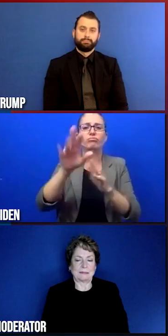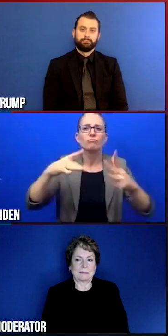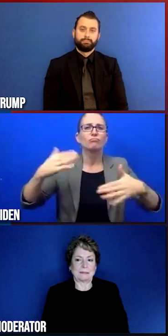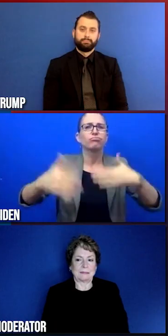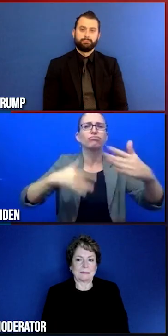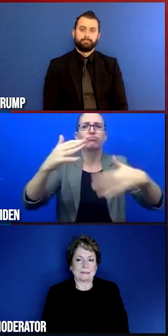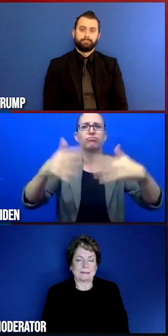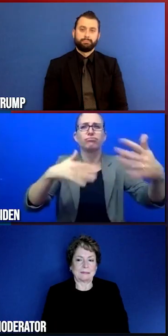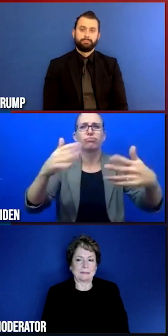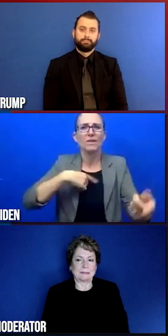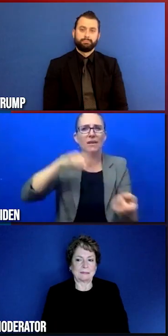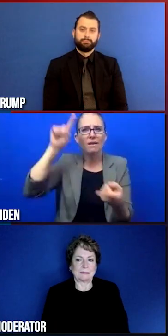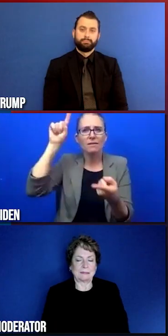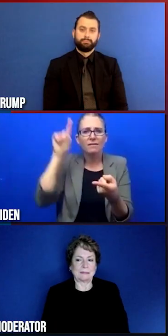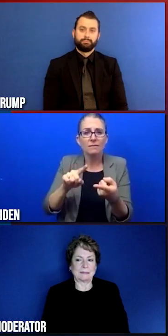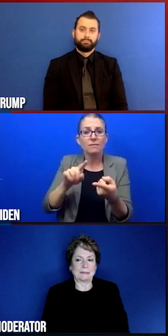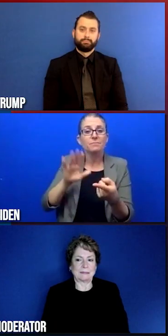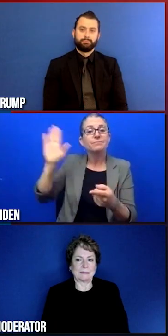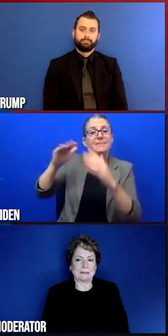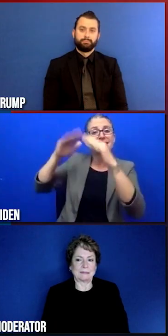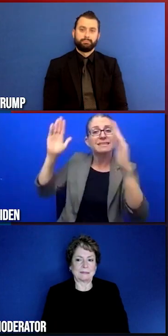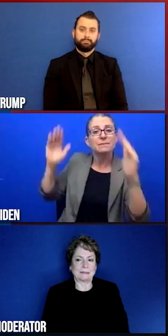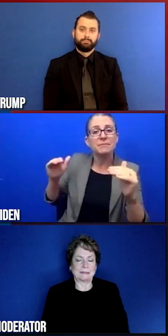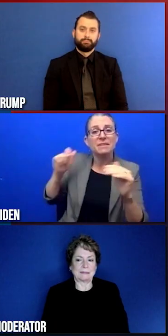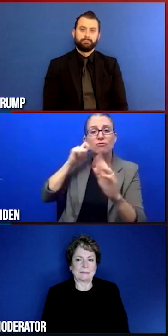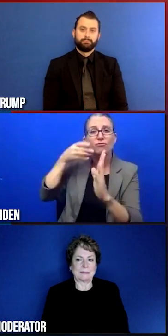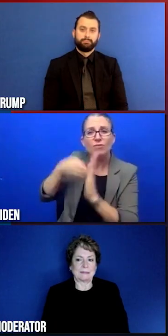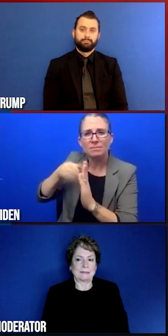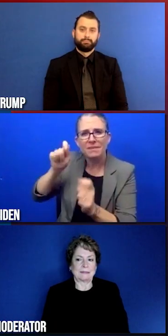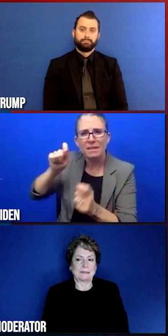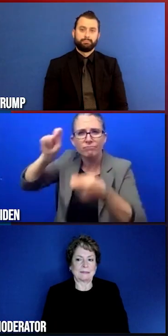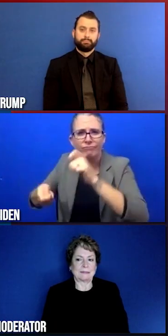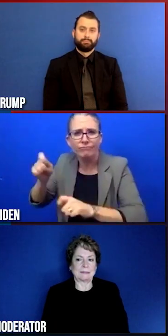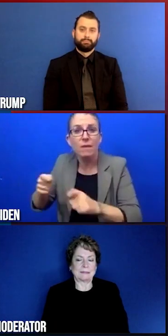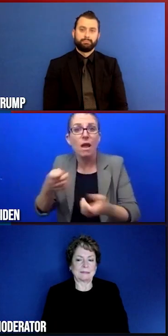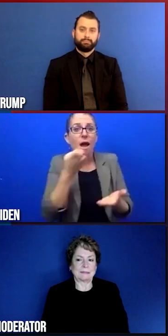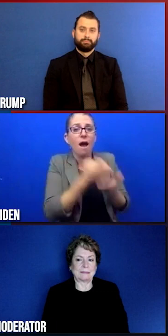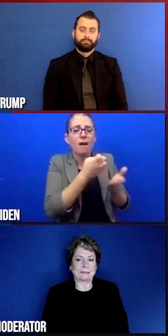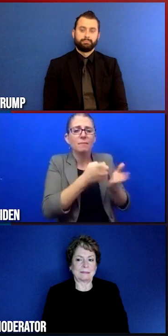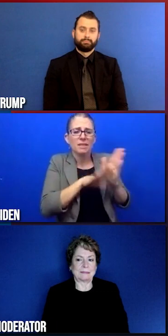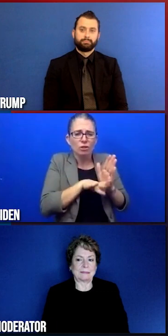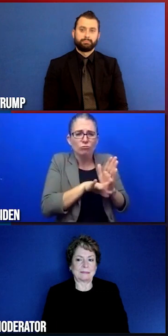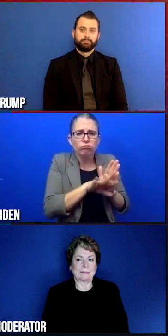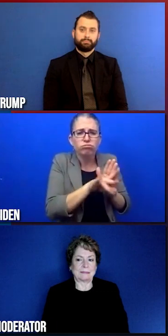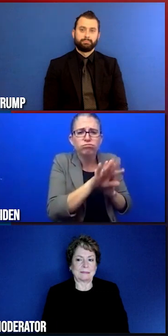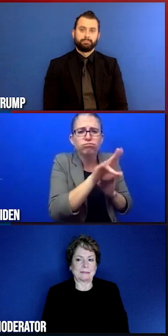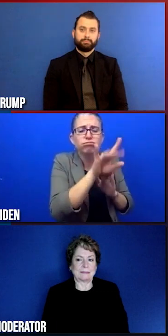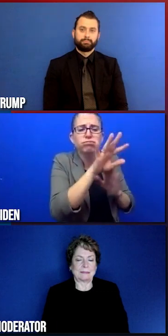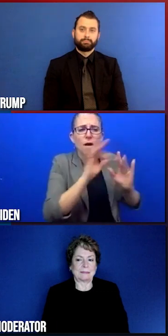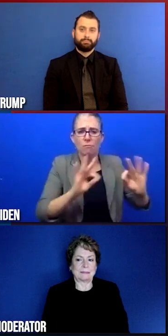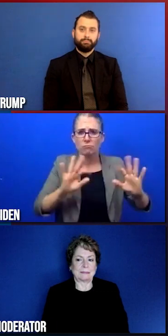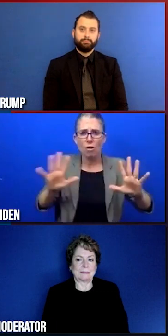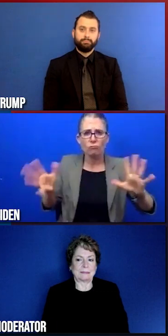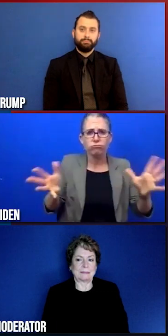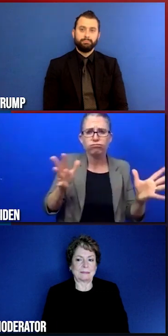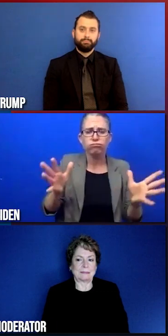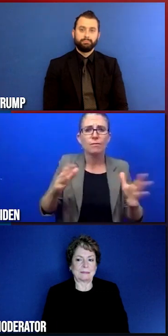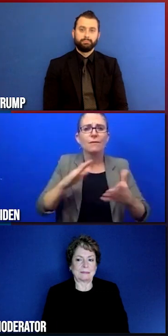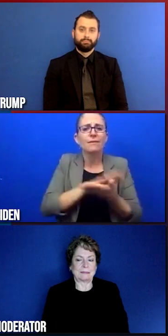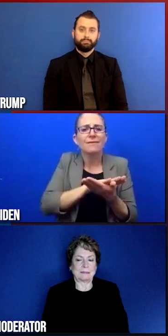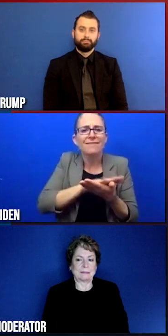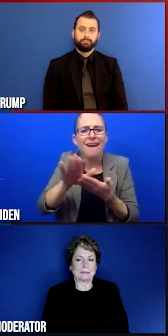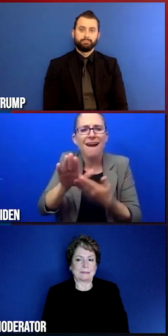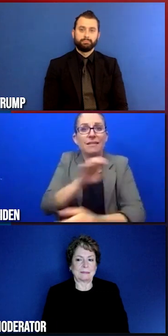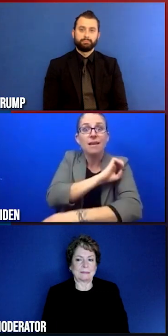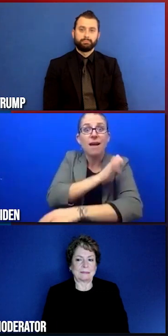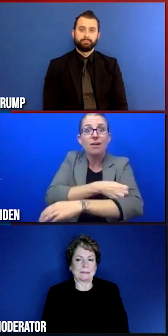our economy is being run and moved and motivated by clean energy, creating millions of new